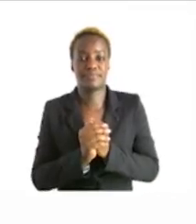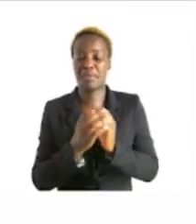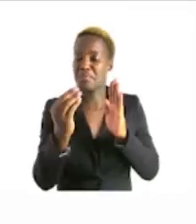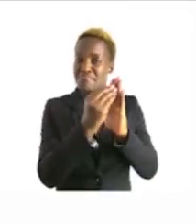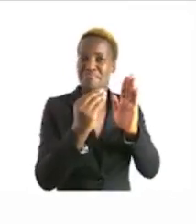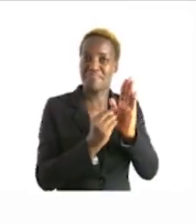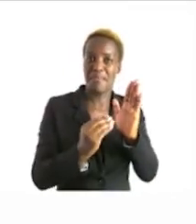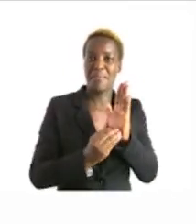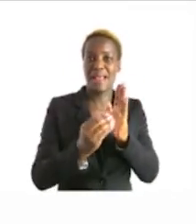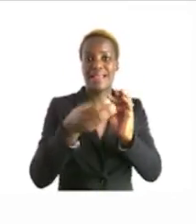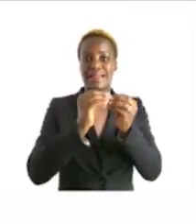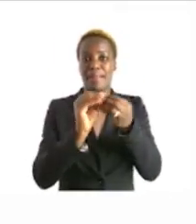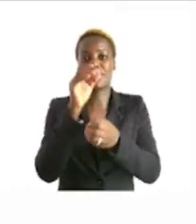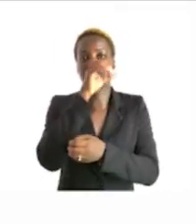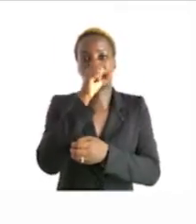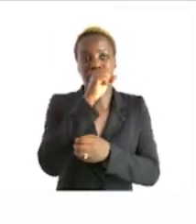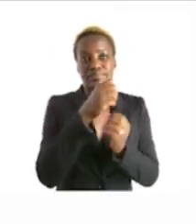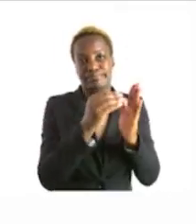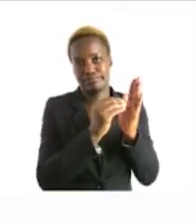numbers on the worksheet